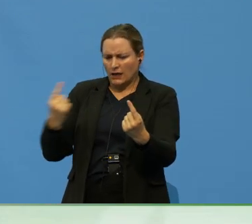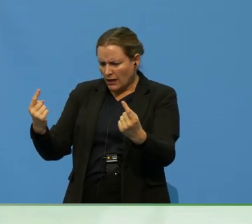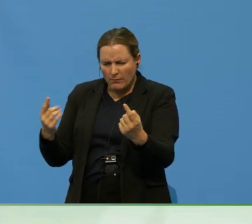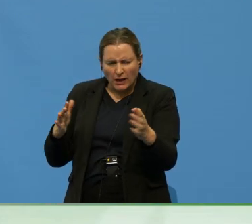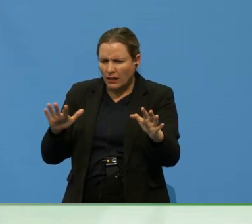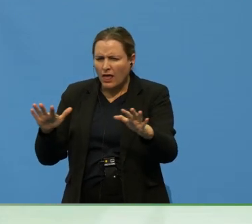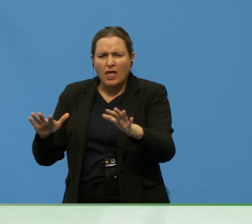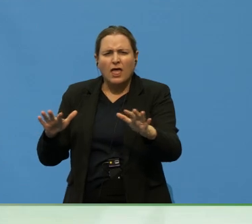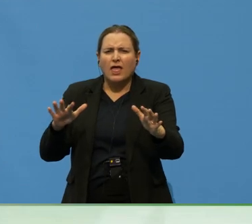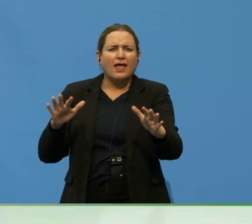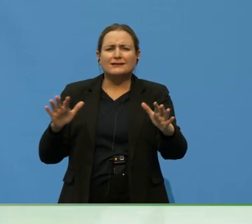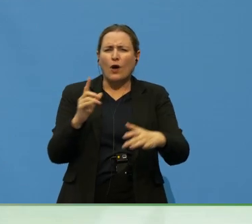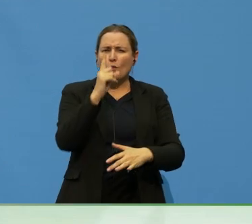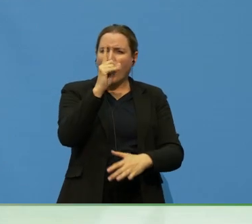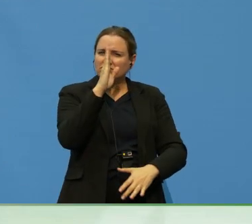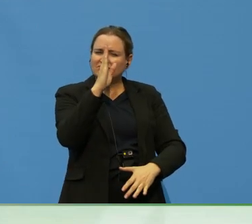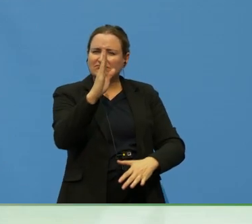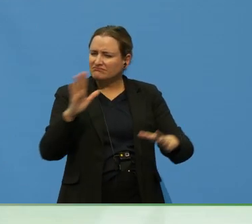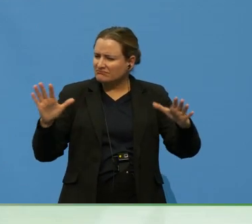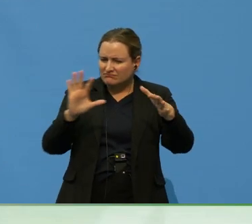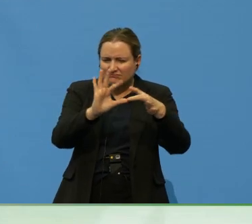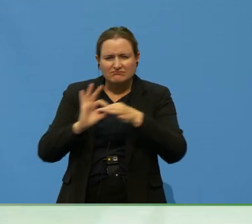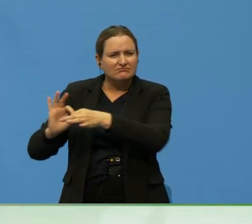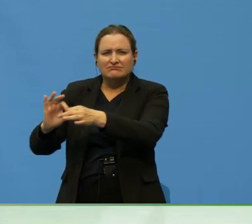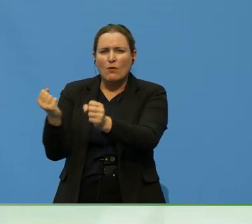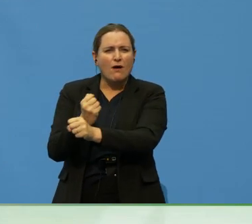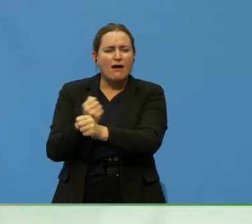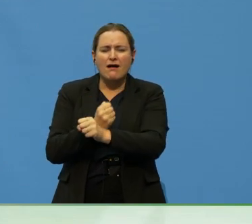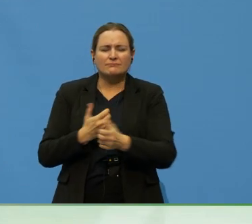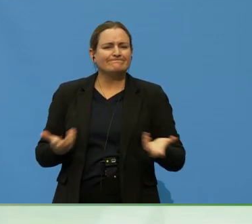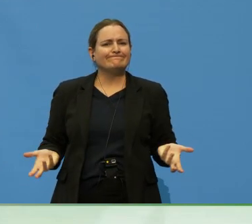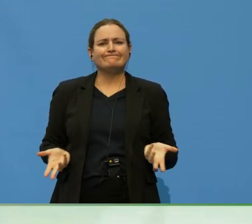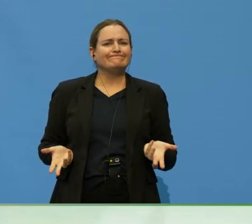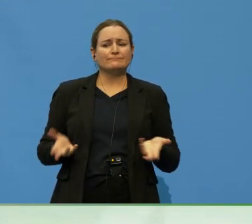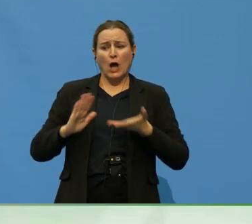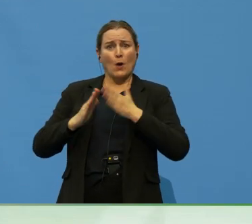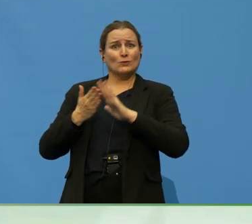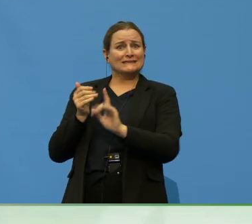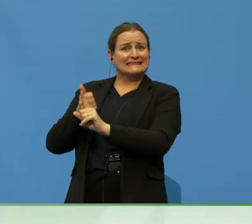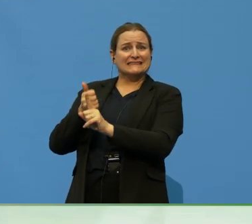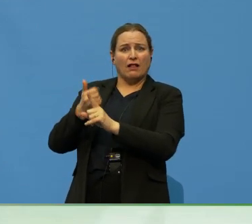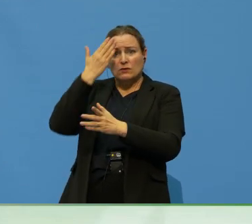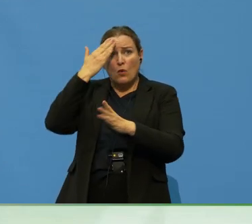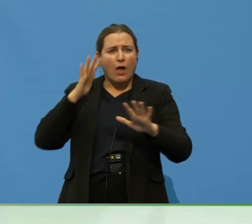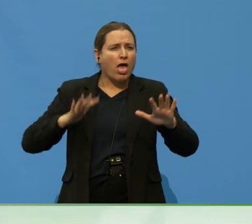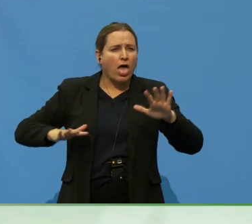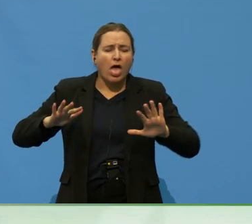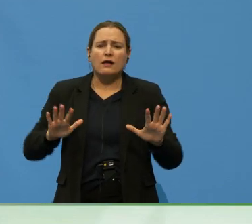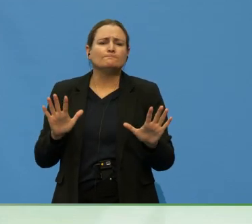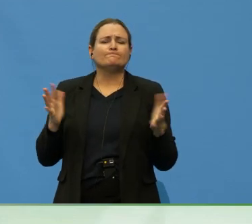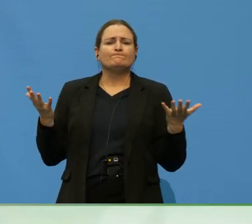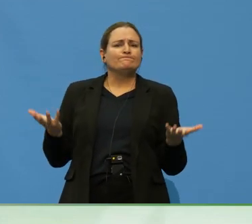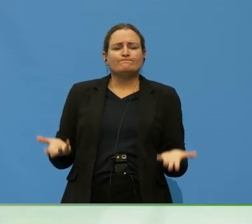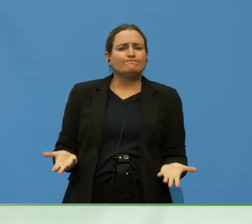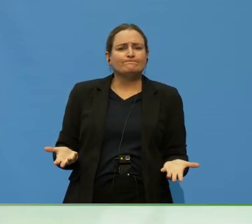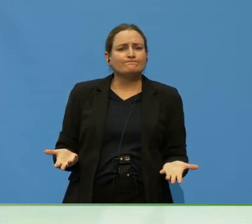like a slick PowerPoint that people could, like there just wasn't the capacity within the community. And we provided some resources,